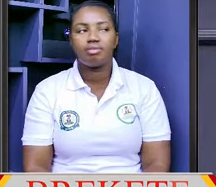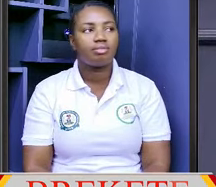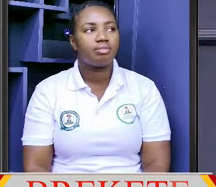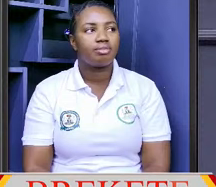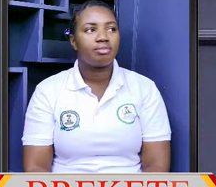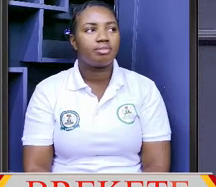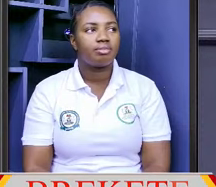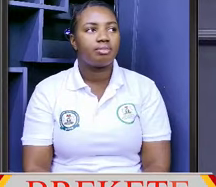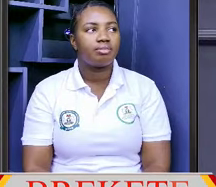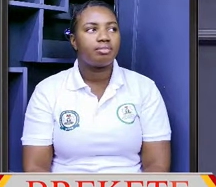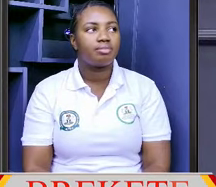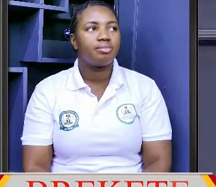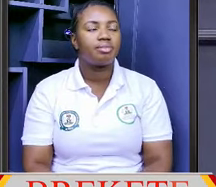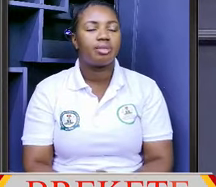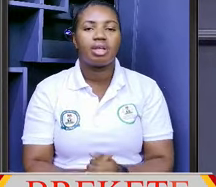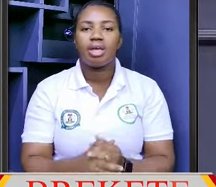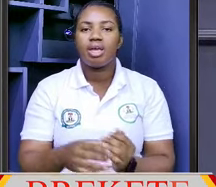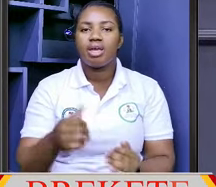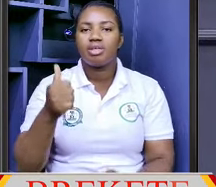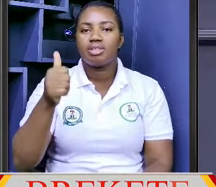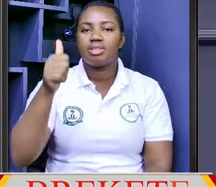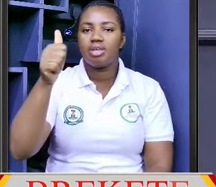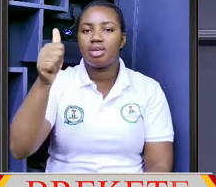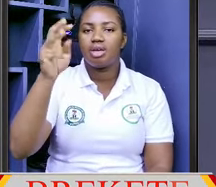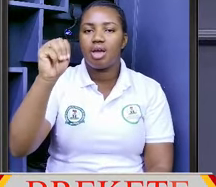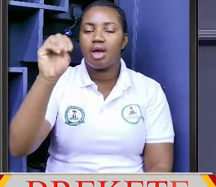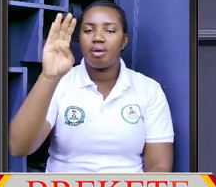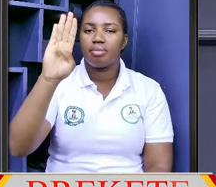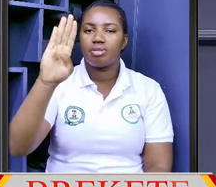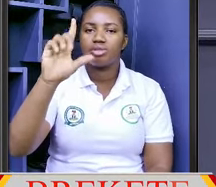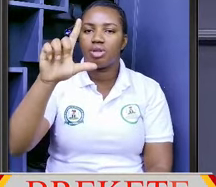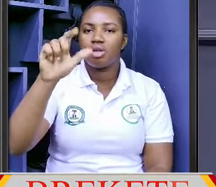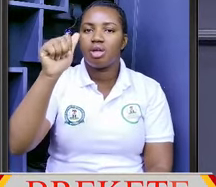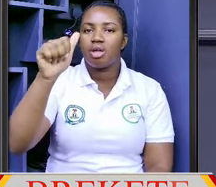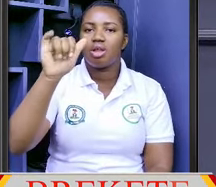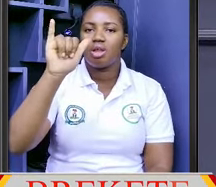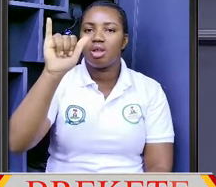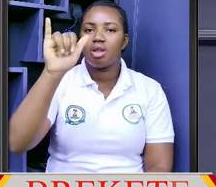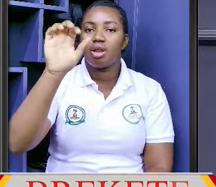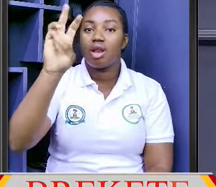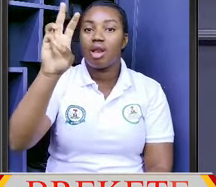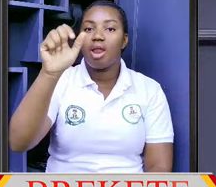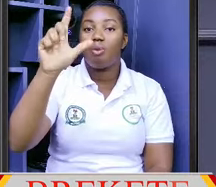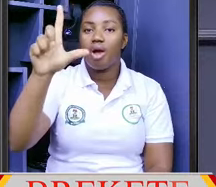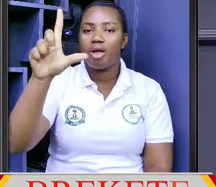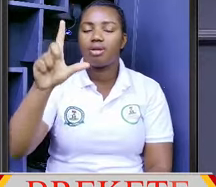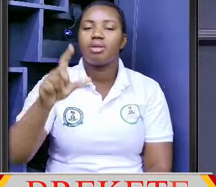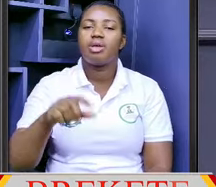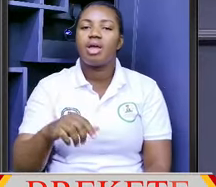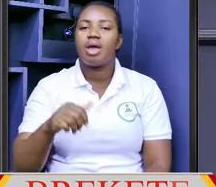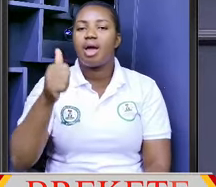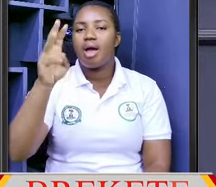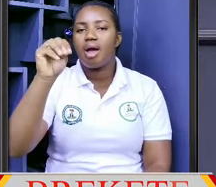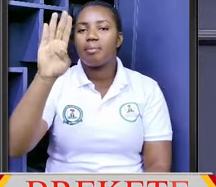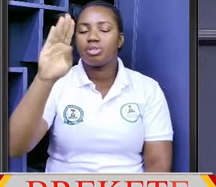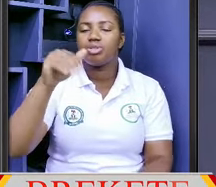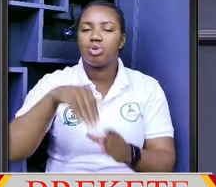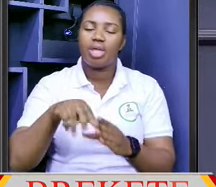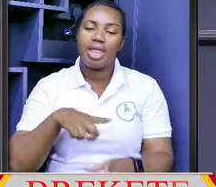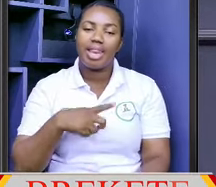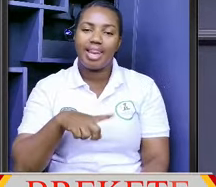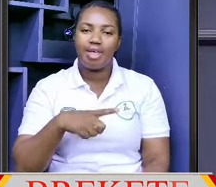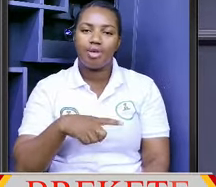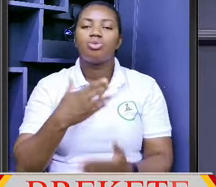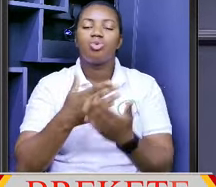His Excellency Ambassador Lawal, the Brekete family ambassador in Lagos, is live on air. Hello, good morning, Ambassador,